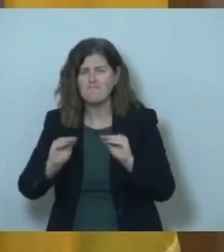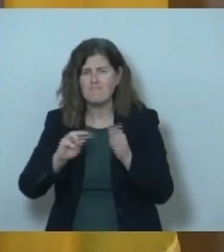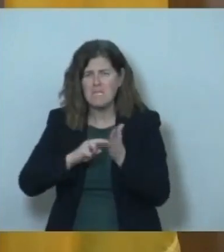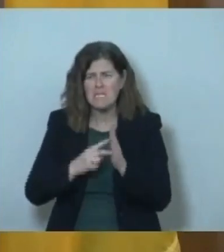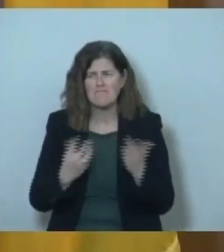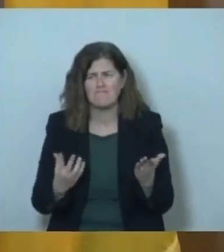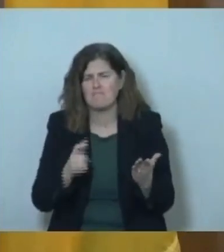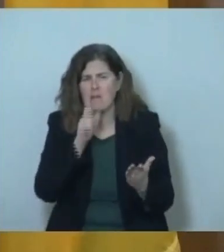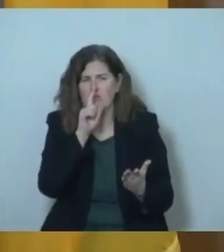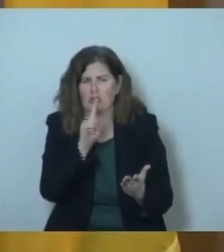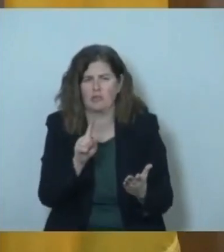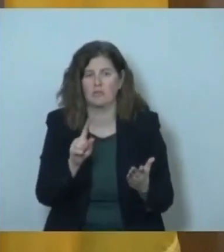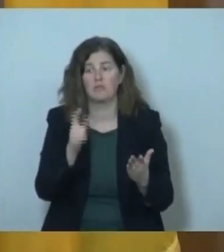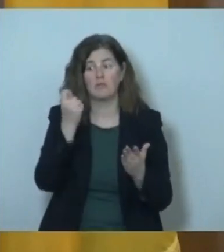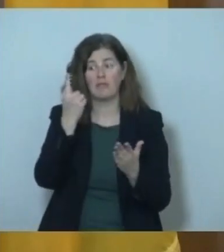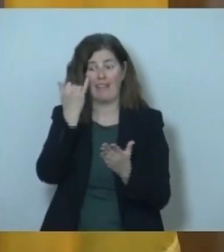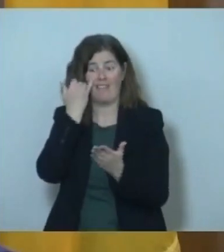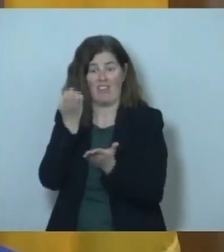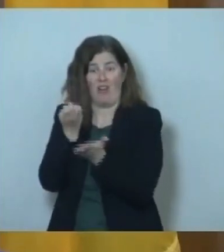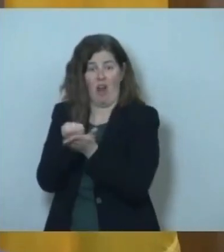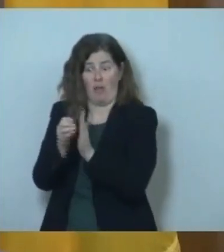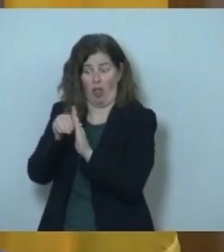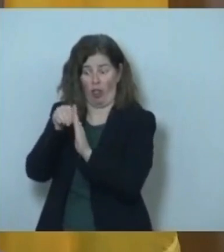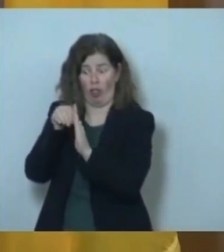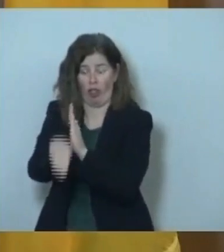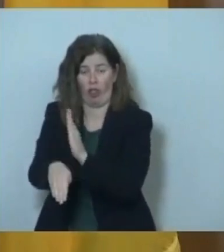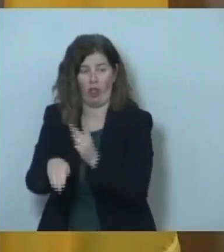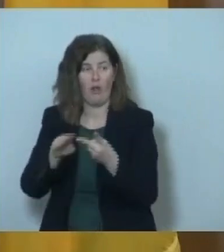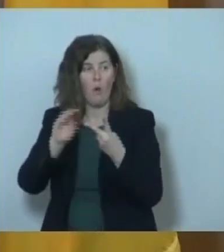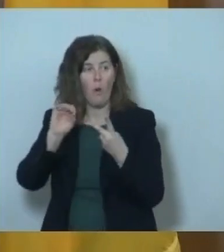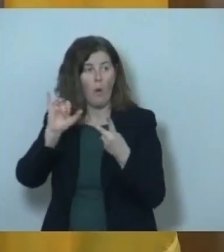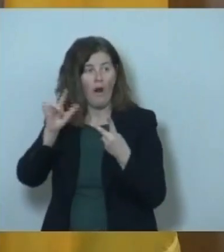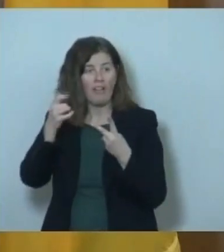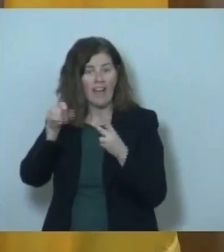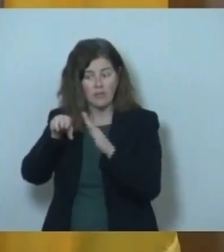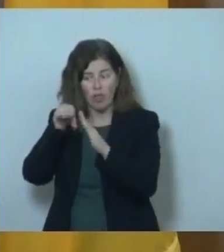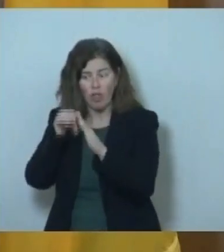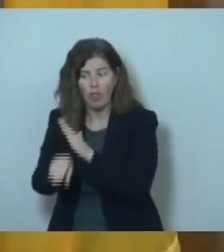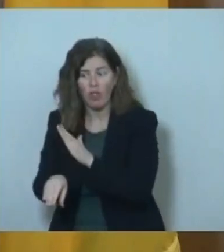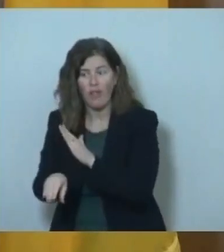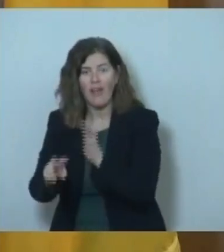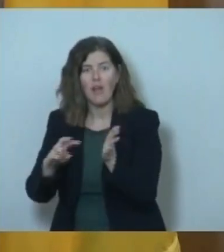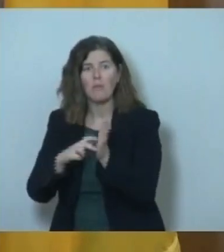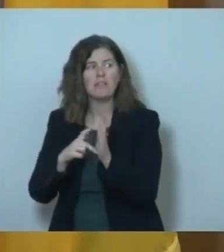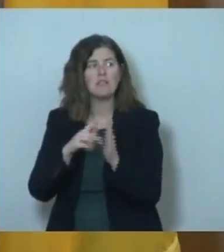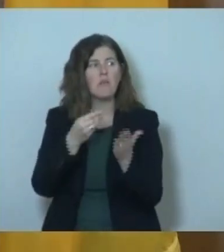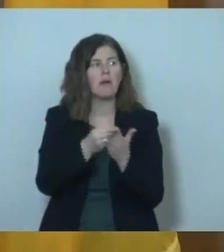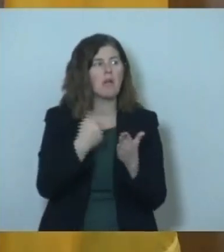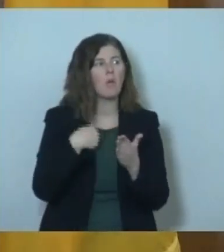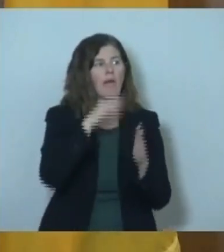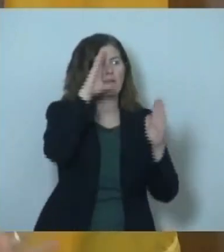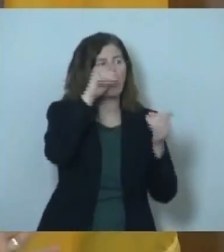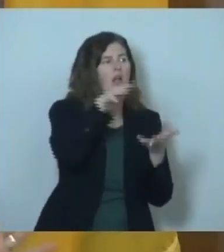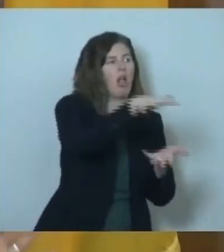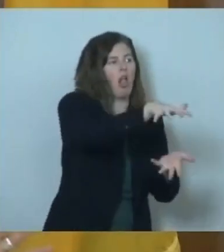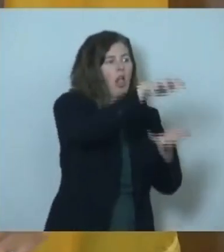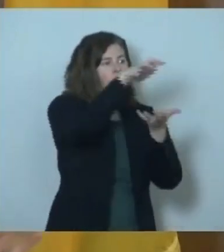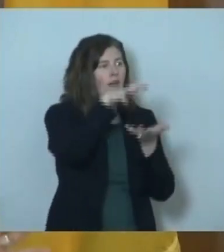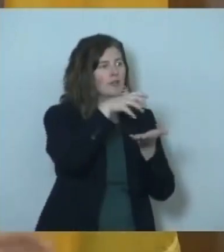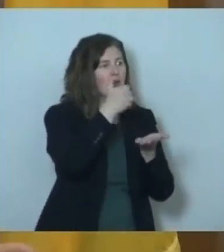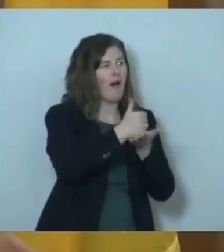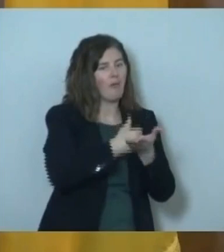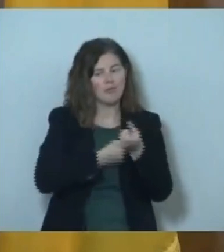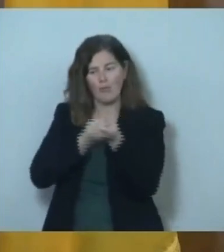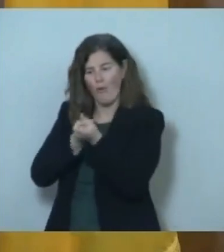mean? Well, if the economy's depressed and oil and gas is down, the amount of money that we were expecting to come into state government to support state